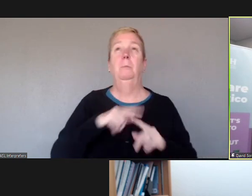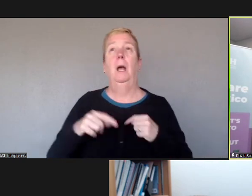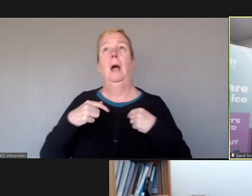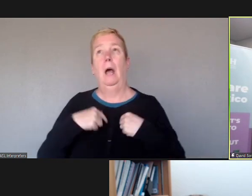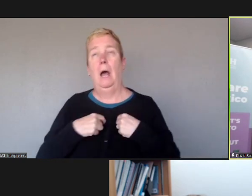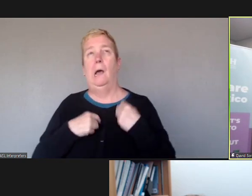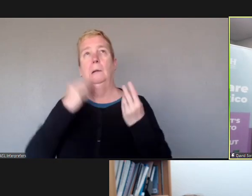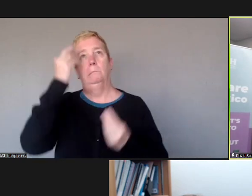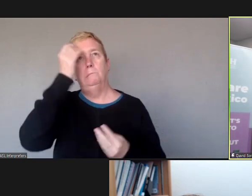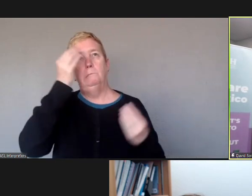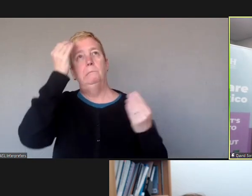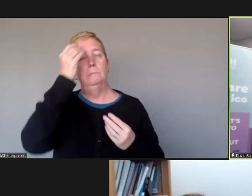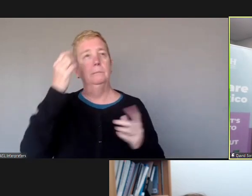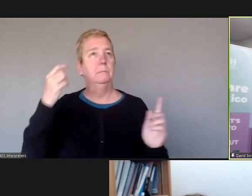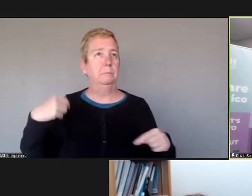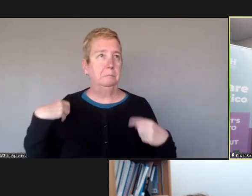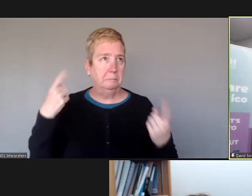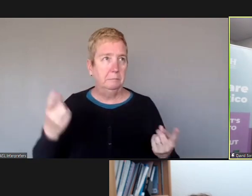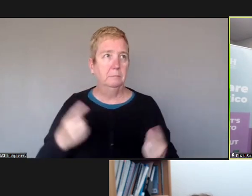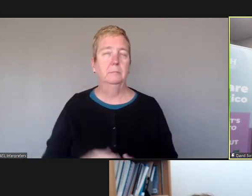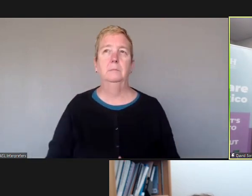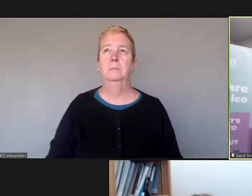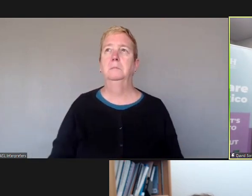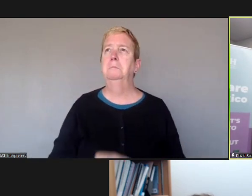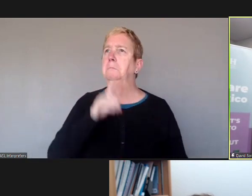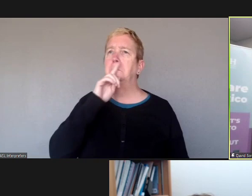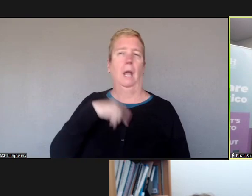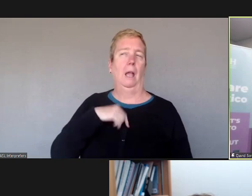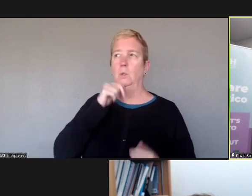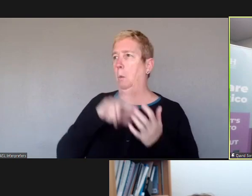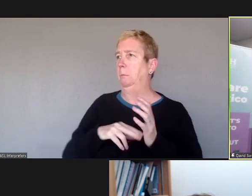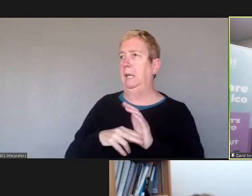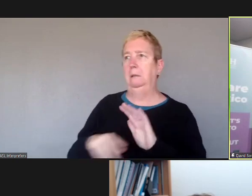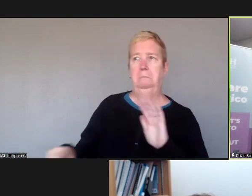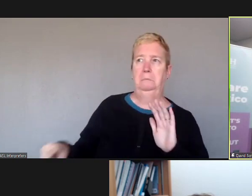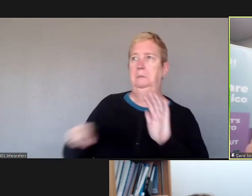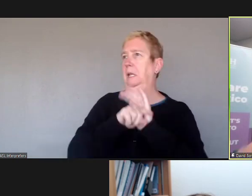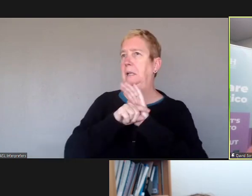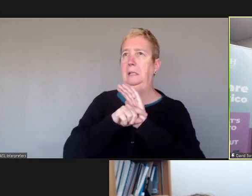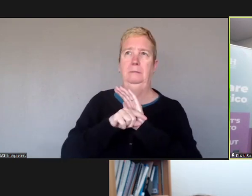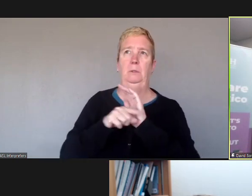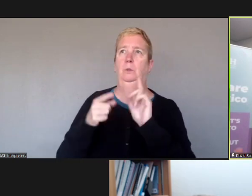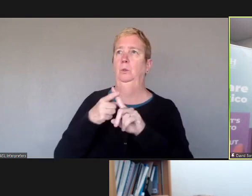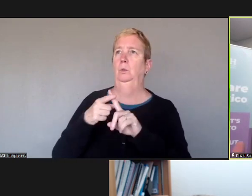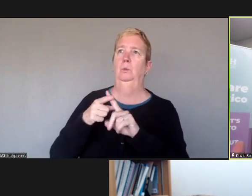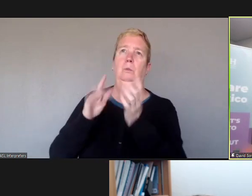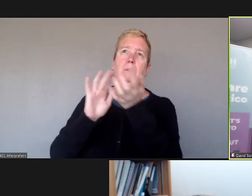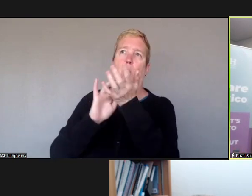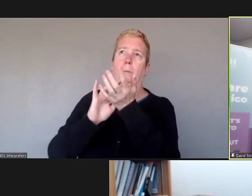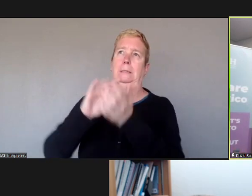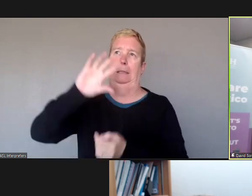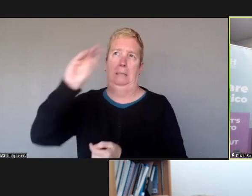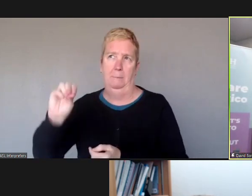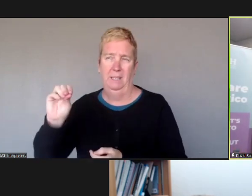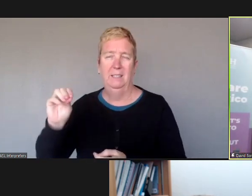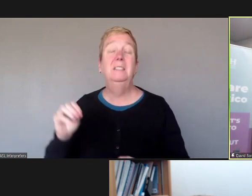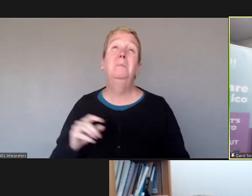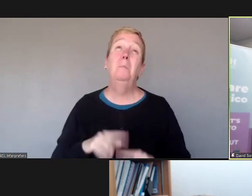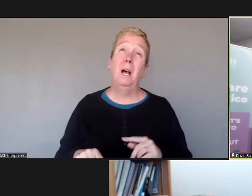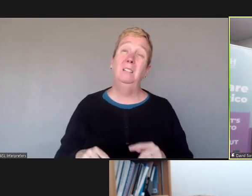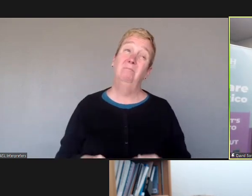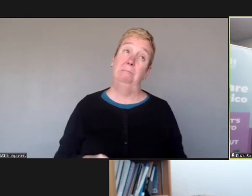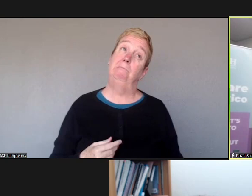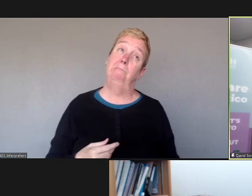about lately, and I do not mean this as a negative comment to pharmaceutical companies, but it costs a lot of